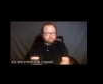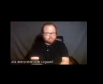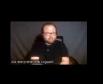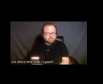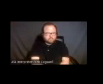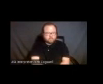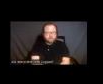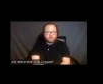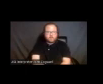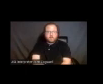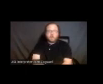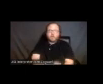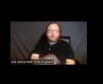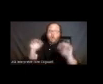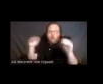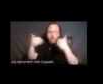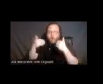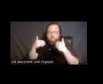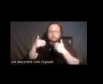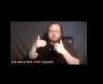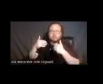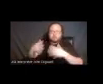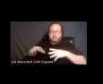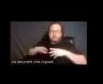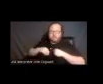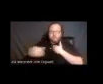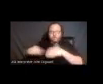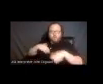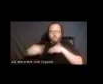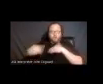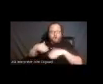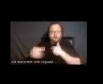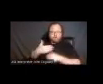The Autism Acceptance Walk.